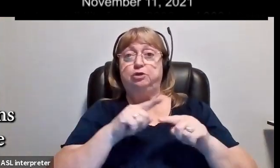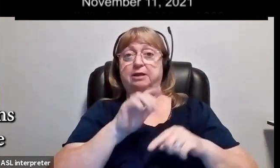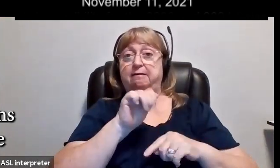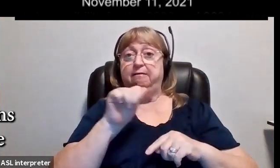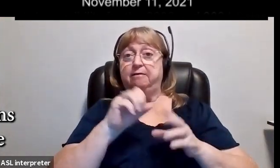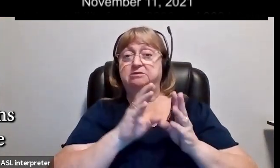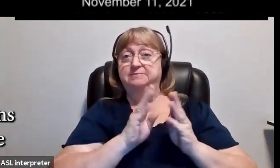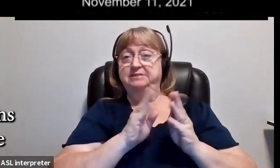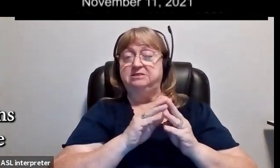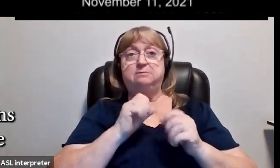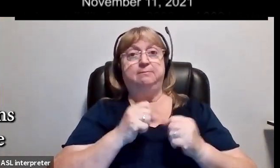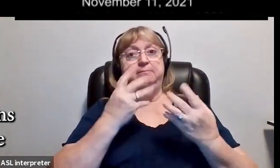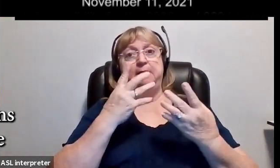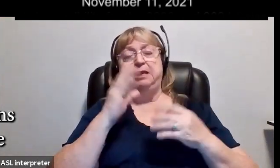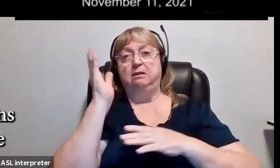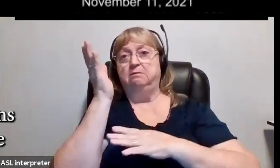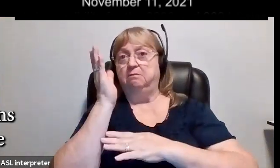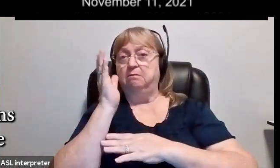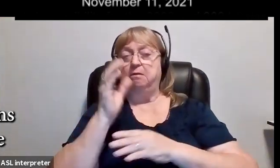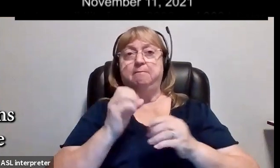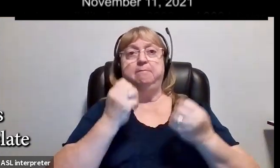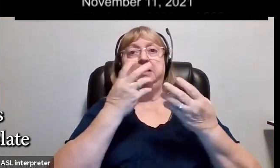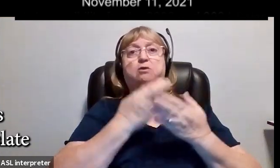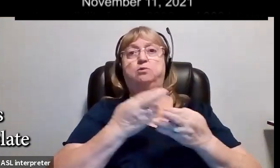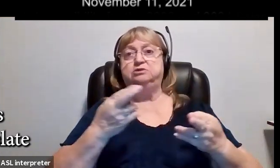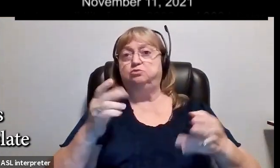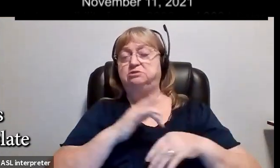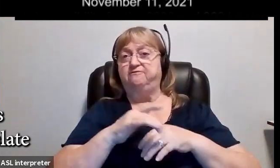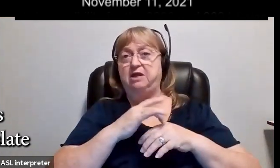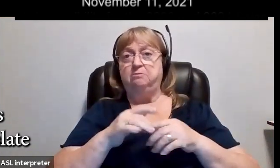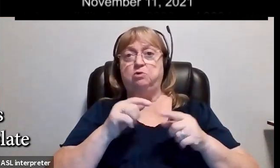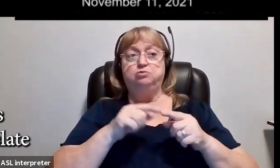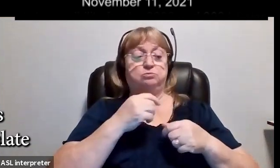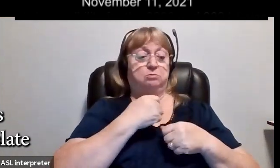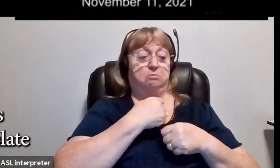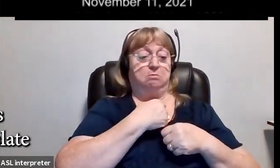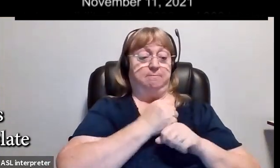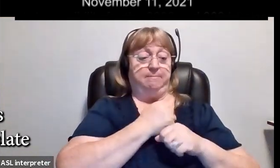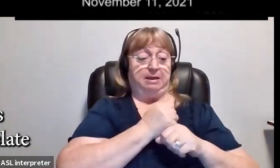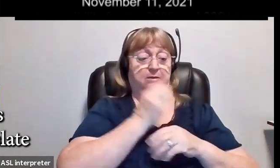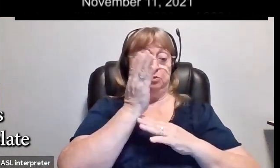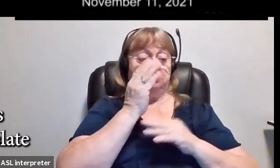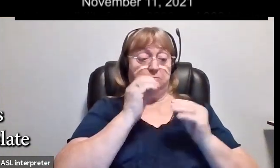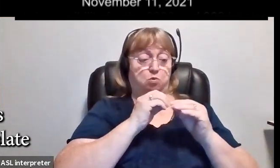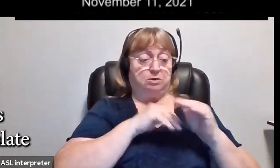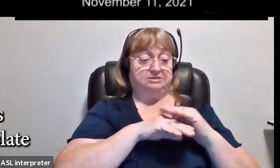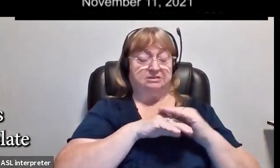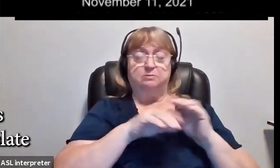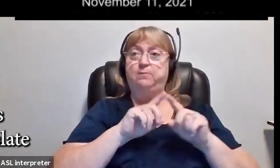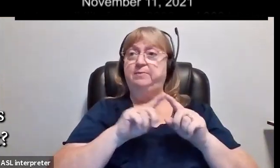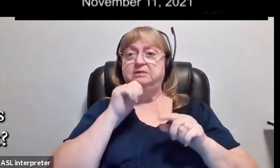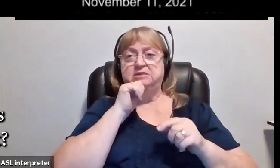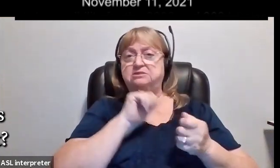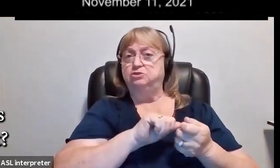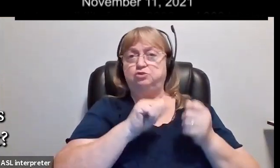many presentations and resources available to people about how to make presentations more accessible, but it doesn't